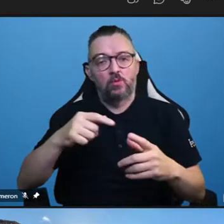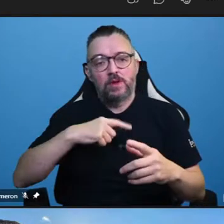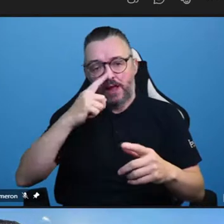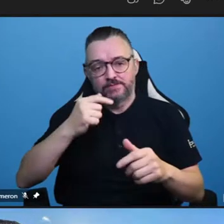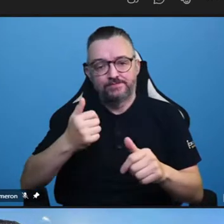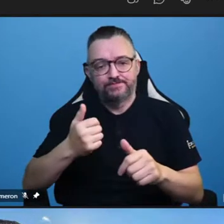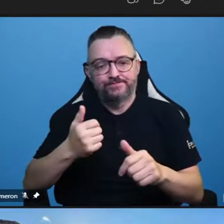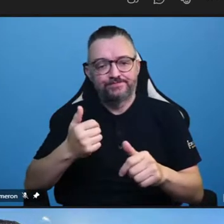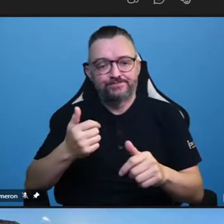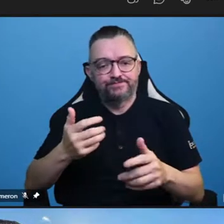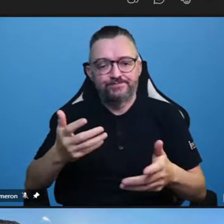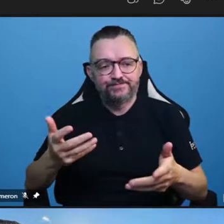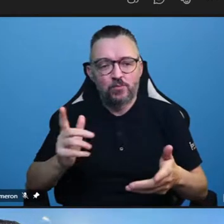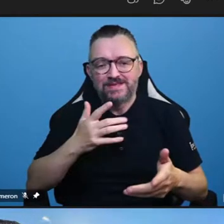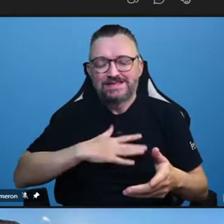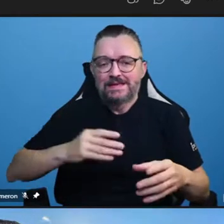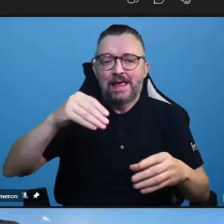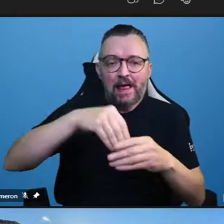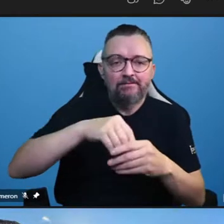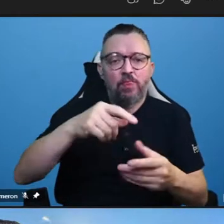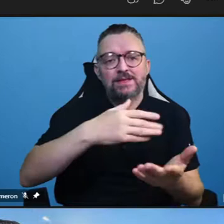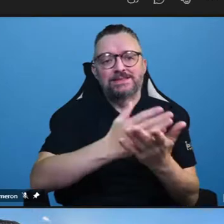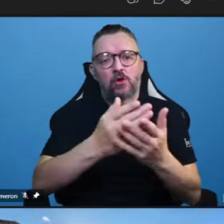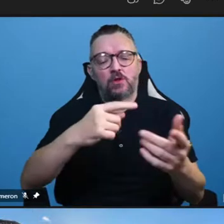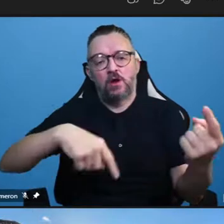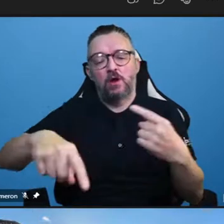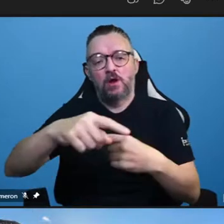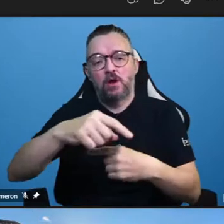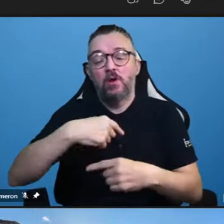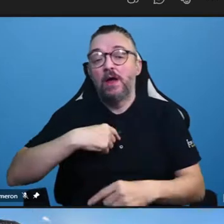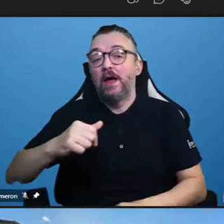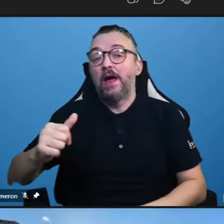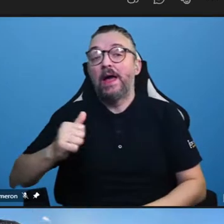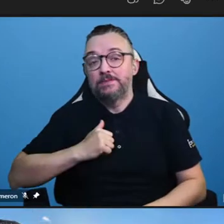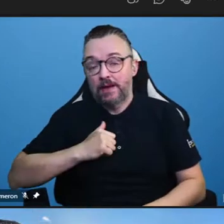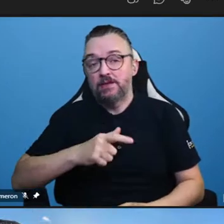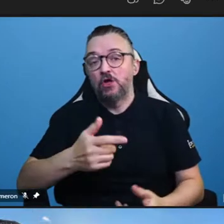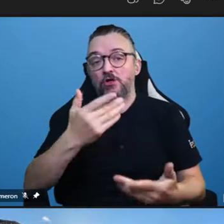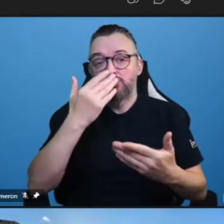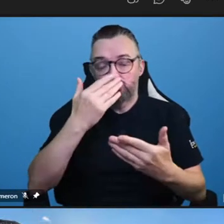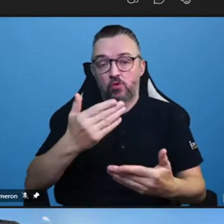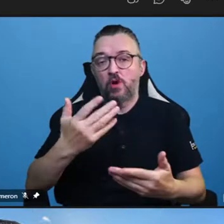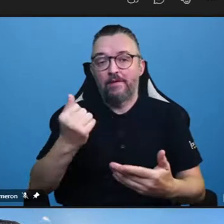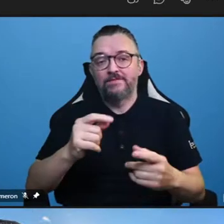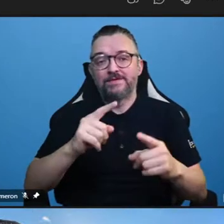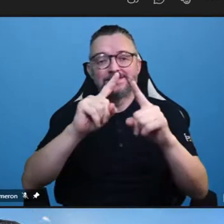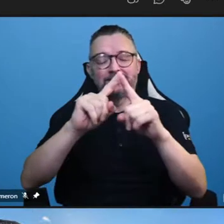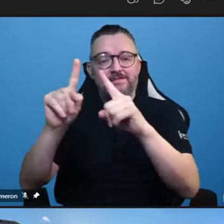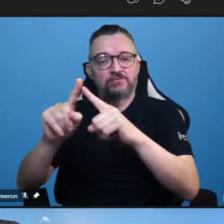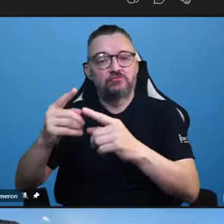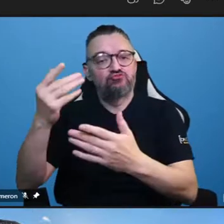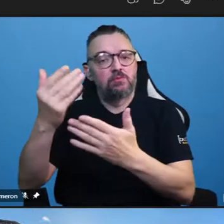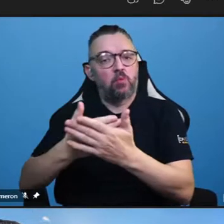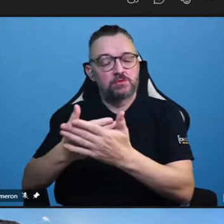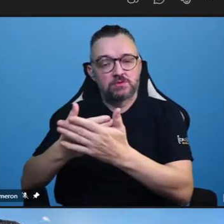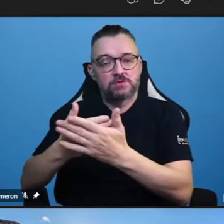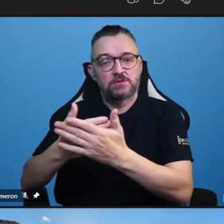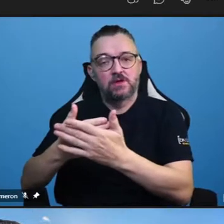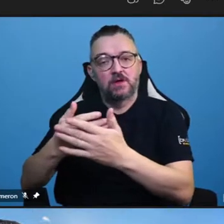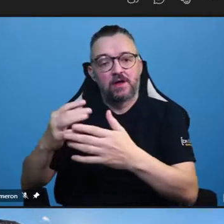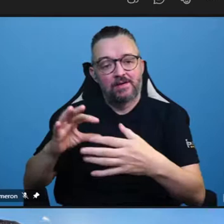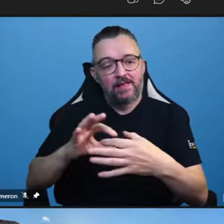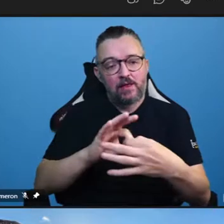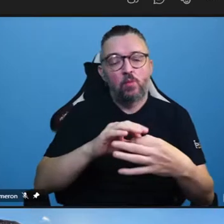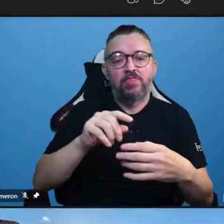in terms of what we need perhaps to go forward from here. And I would expect that to be reflected in a number of different reports coming before councillors in the months and years to